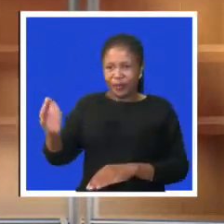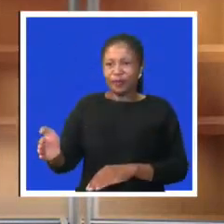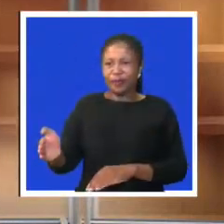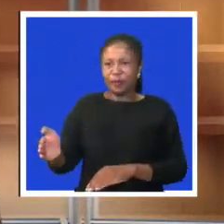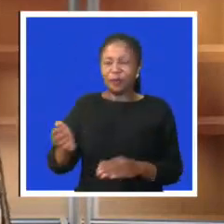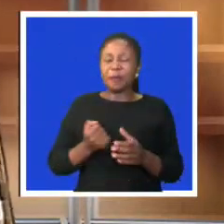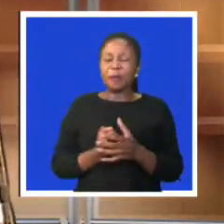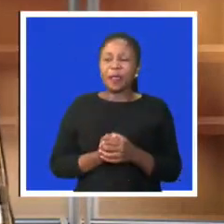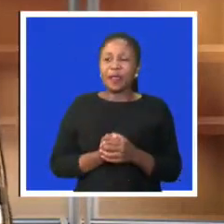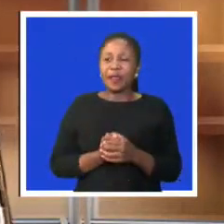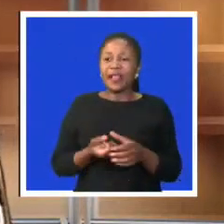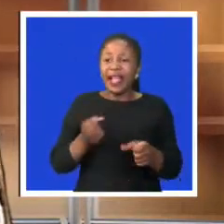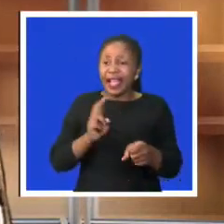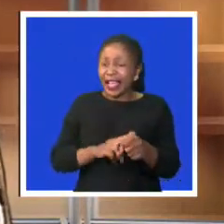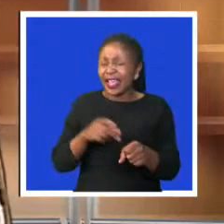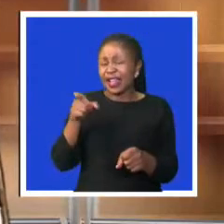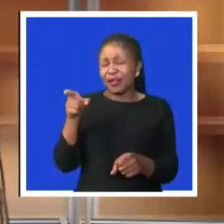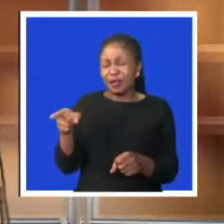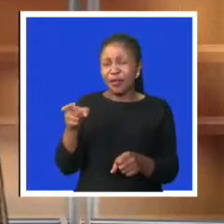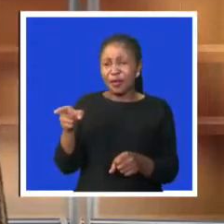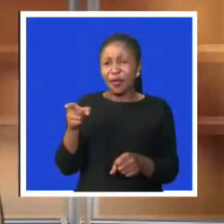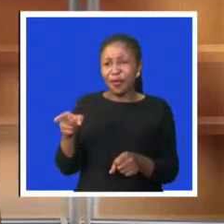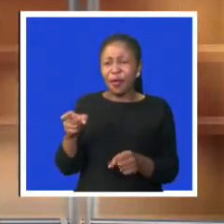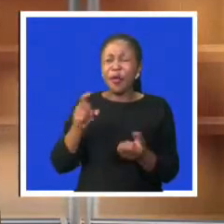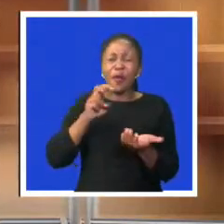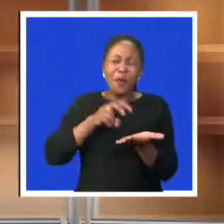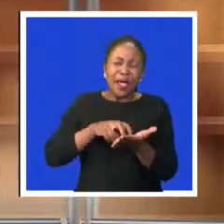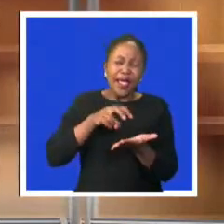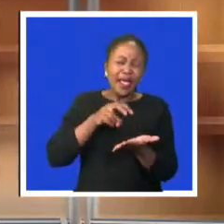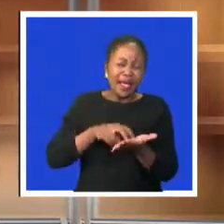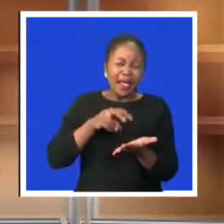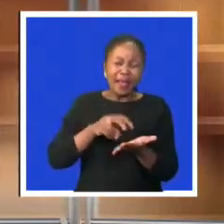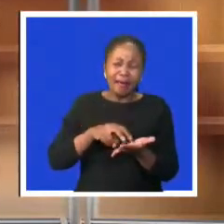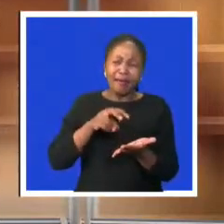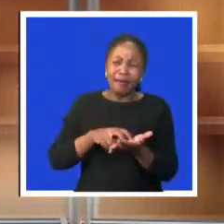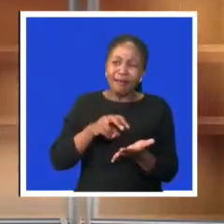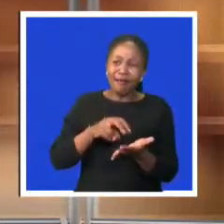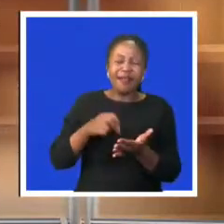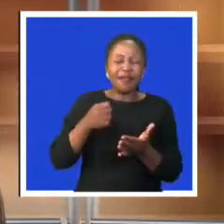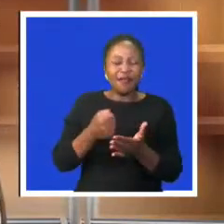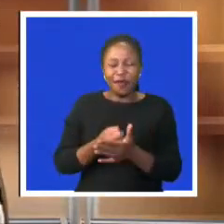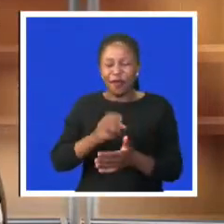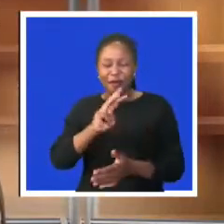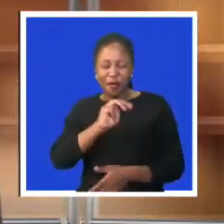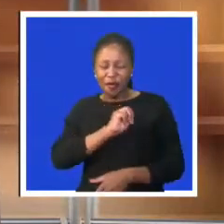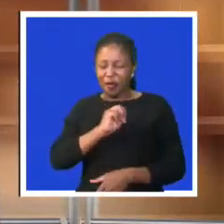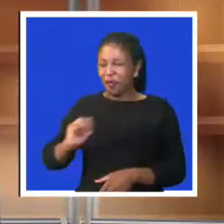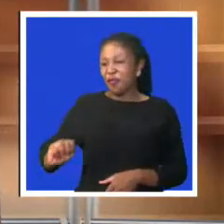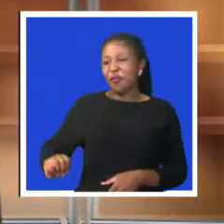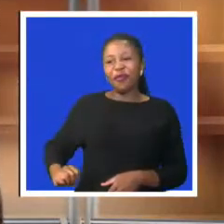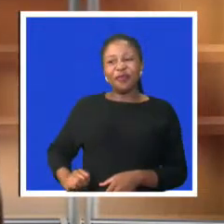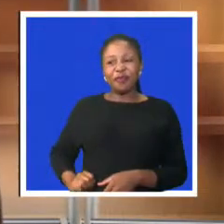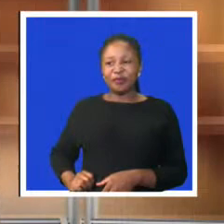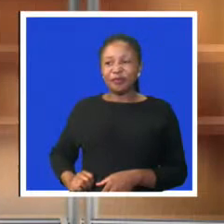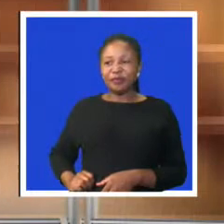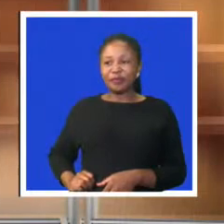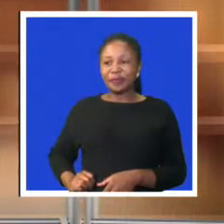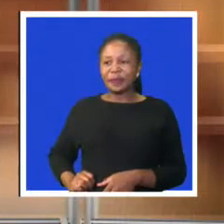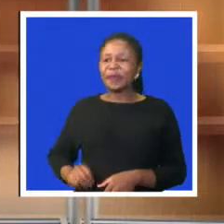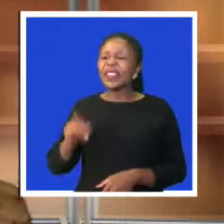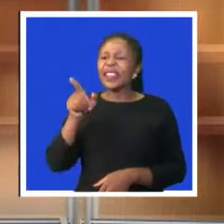Messiah. Again, dear Elena, the Samaritans were also called dogs or considered as